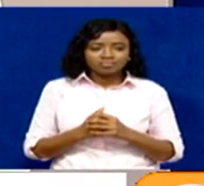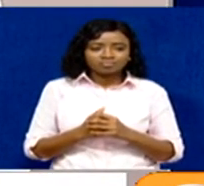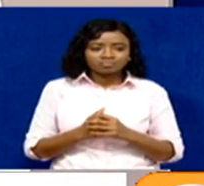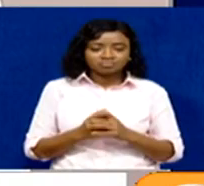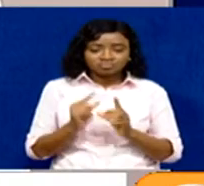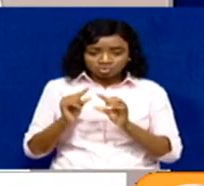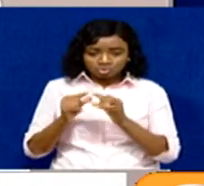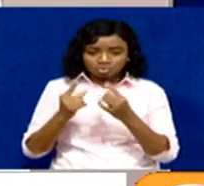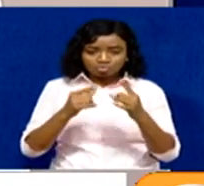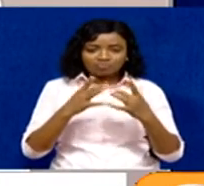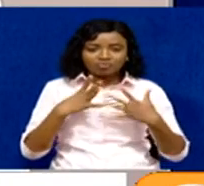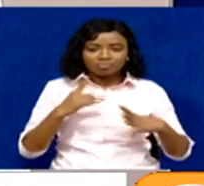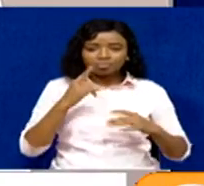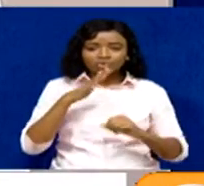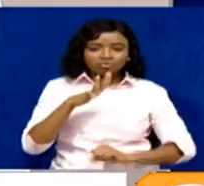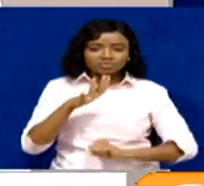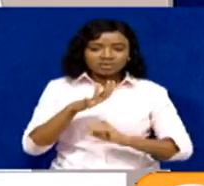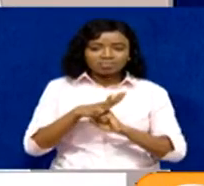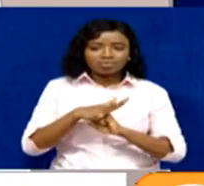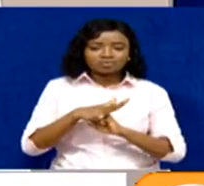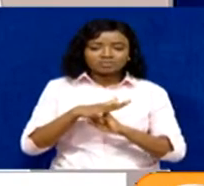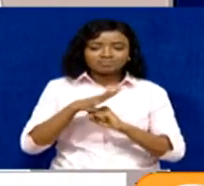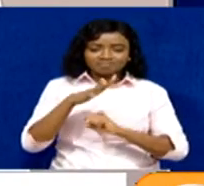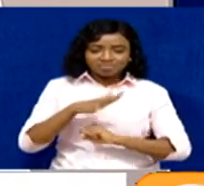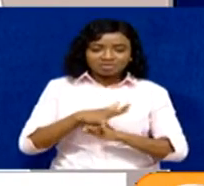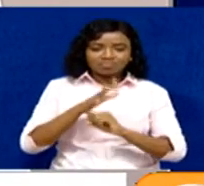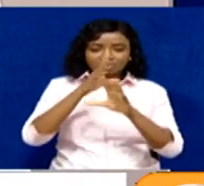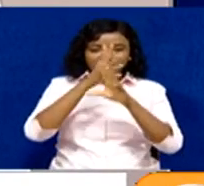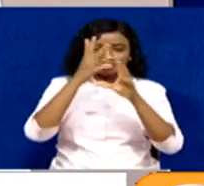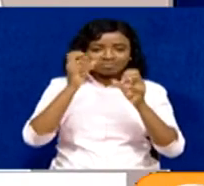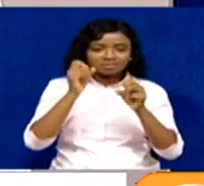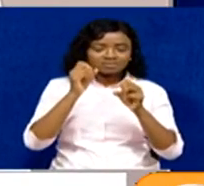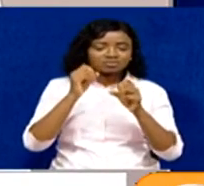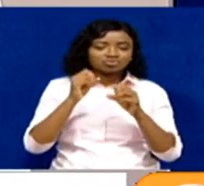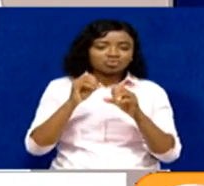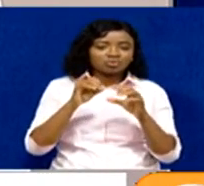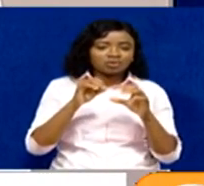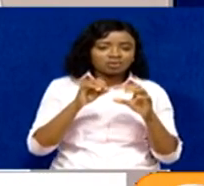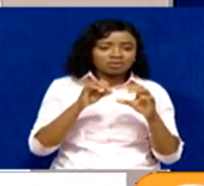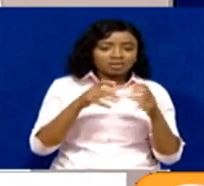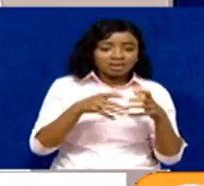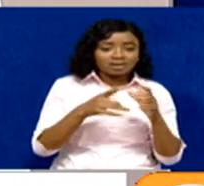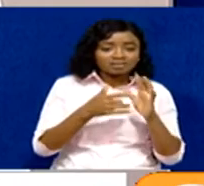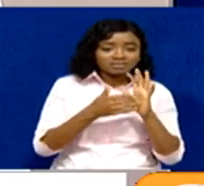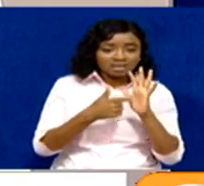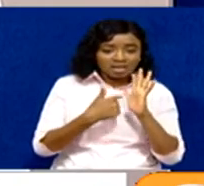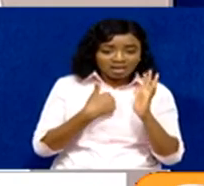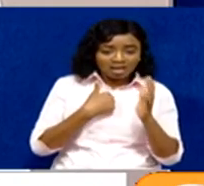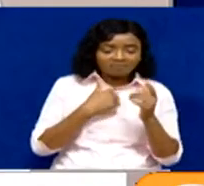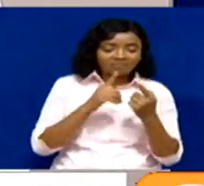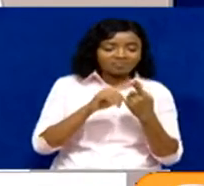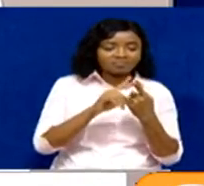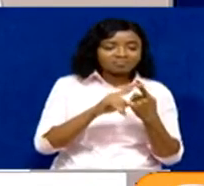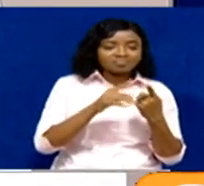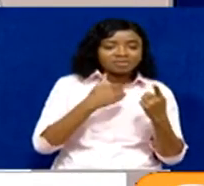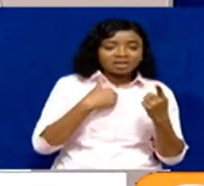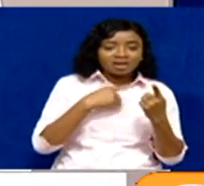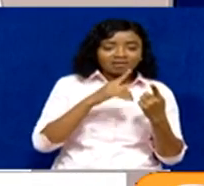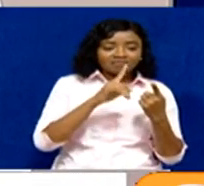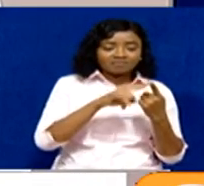supporters of presidential candidates, and therefore there is Azimio, yeah, and there is the ASLA